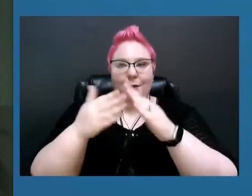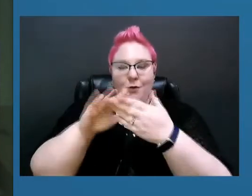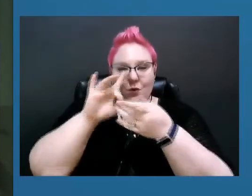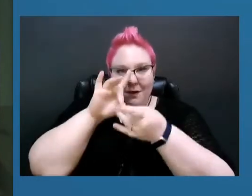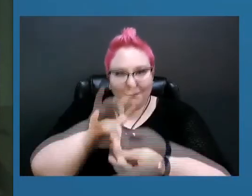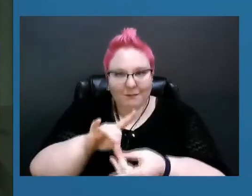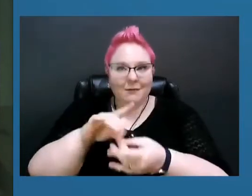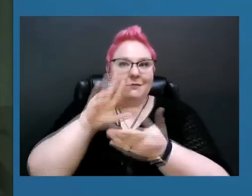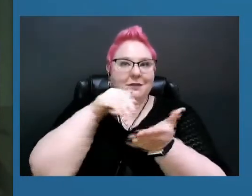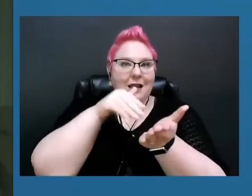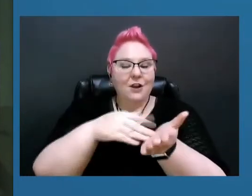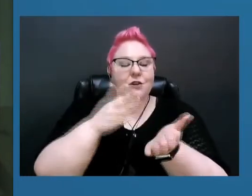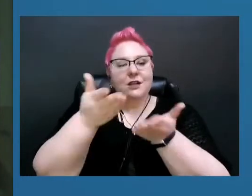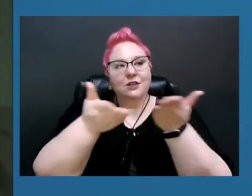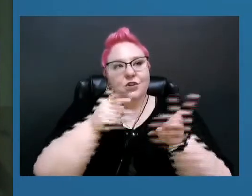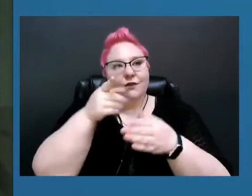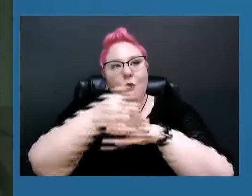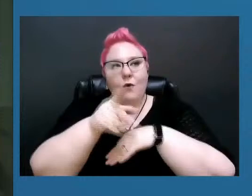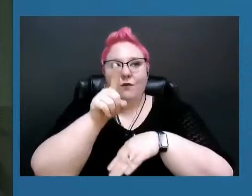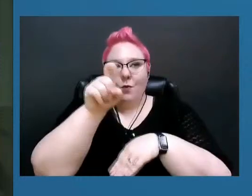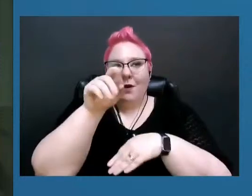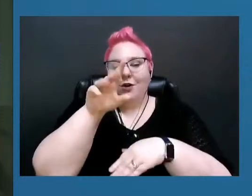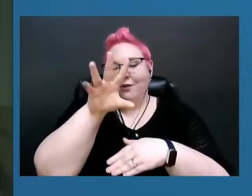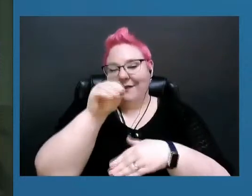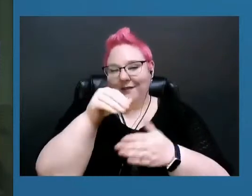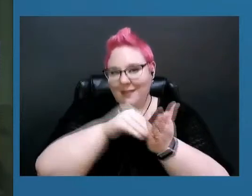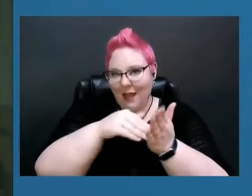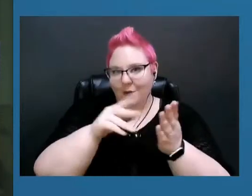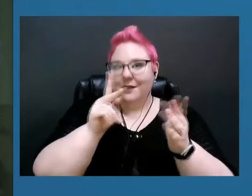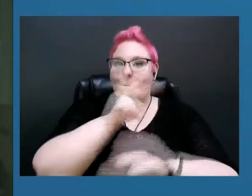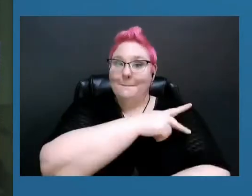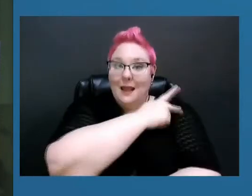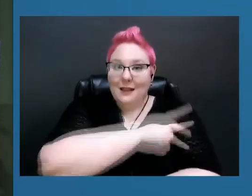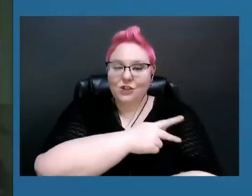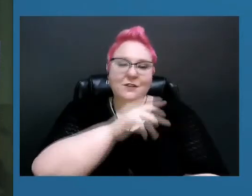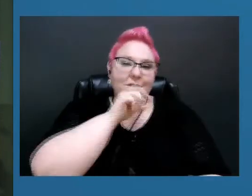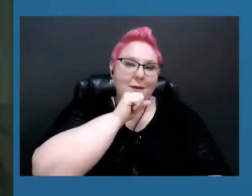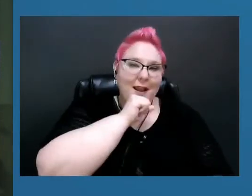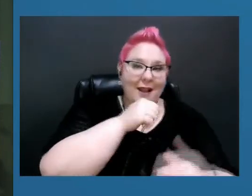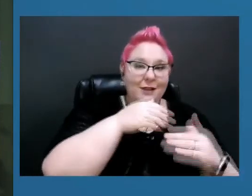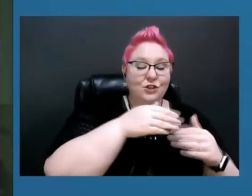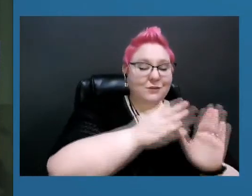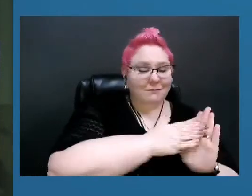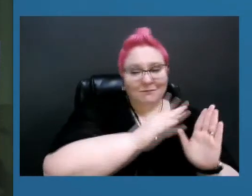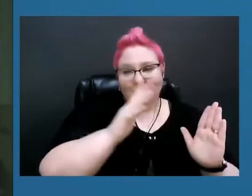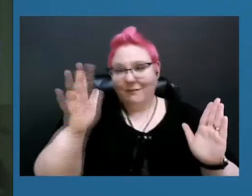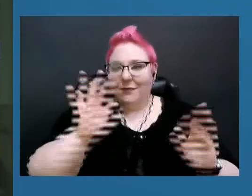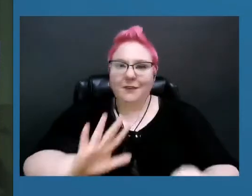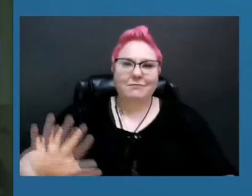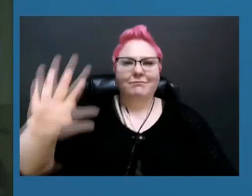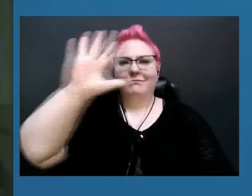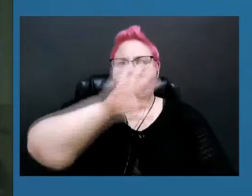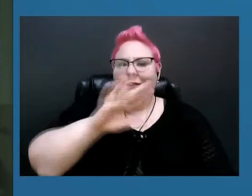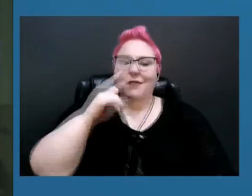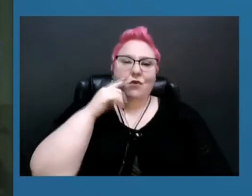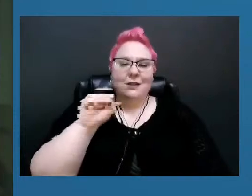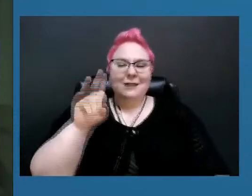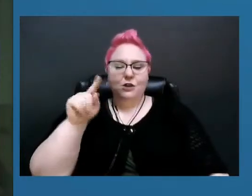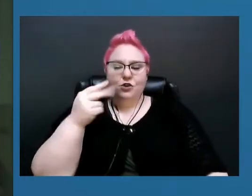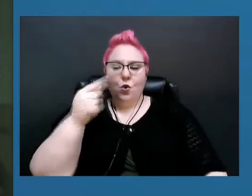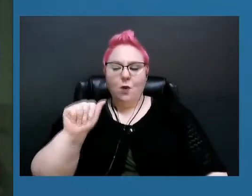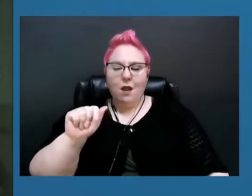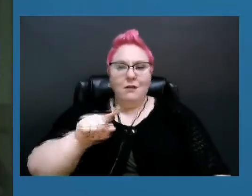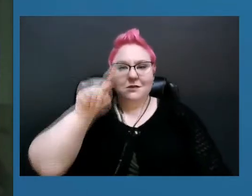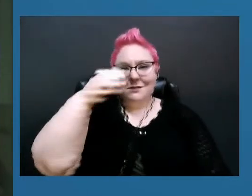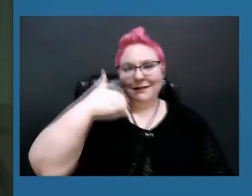over 150,000 patients of all ages, all the way from Saratoga County to the Canadian border and out to the west towards